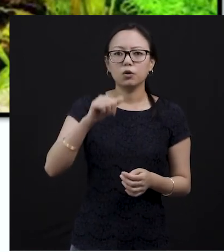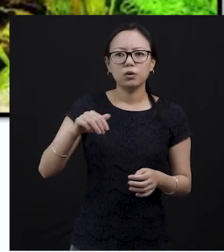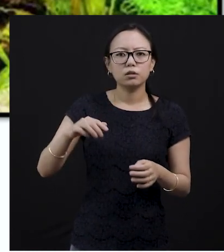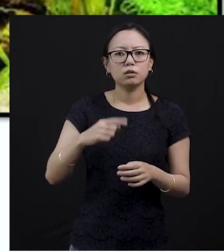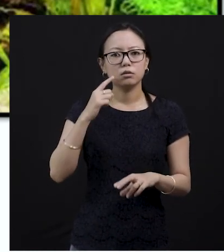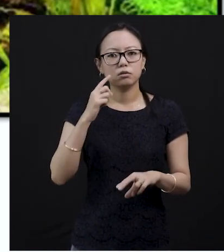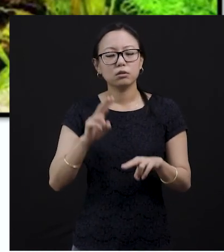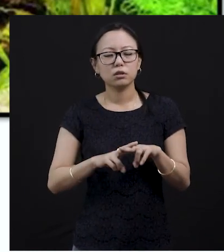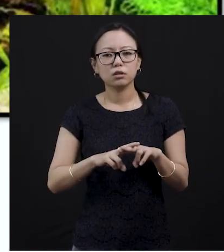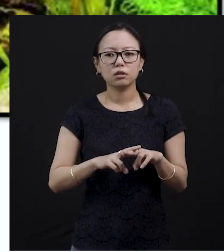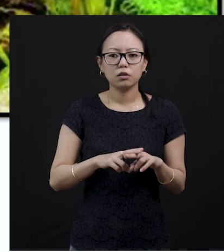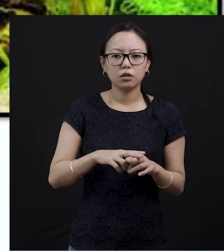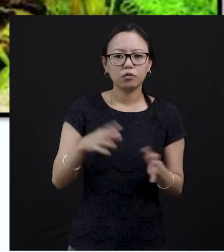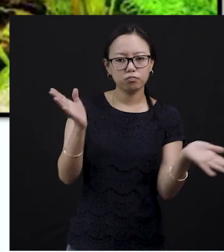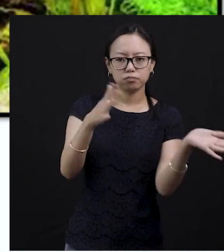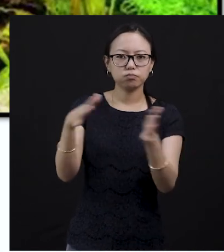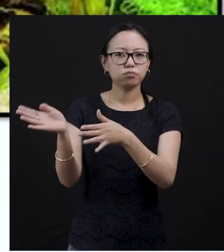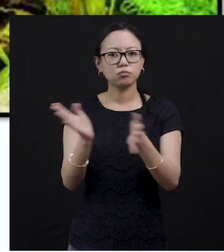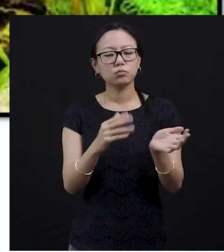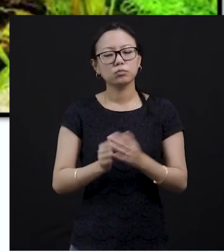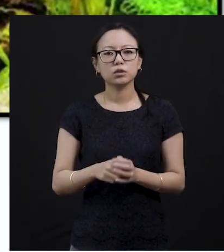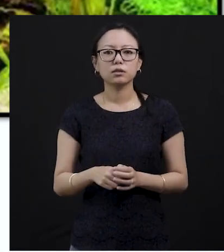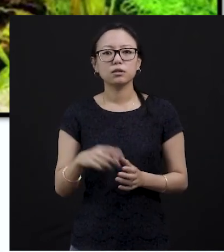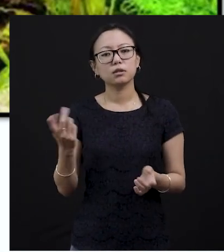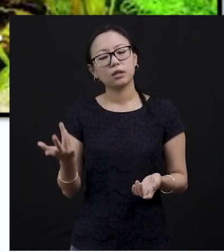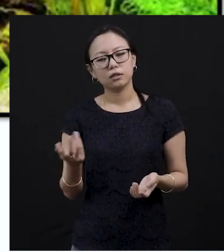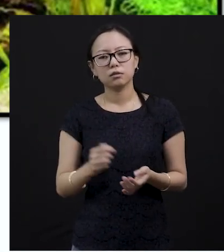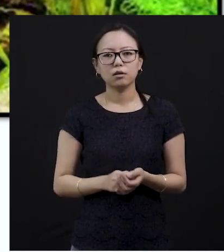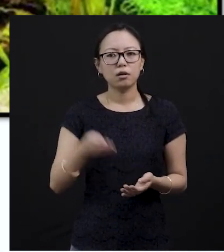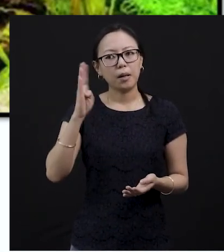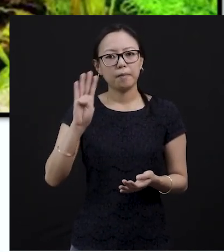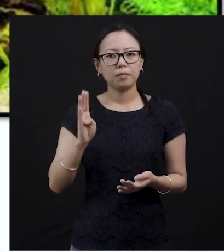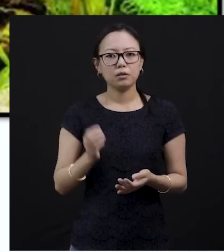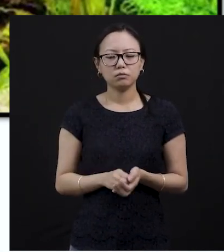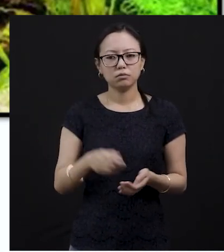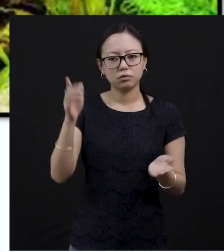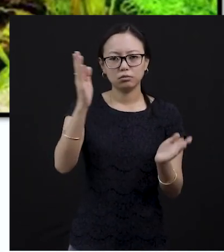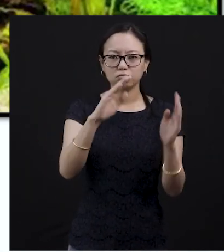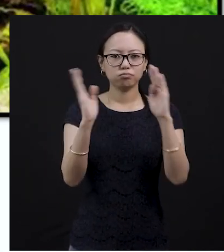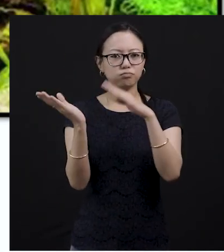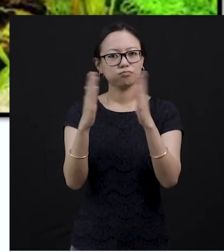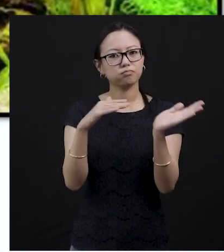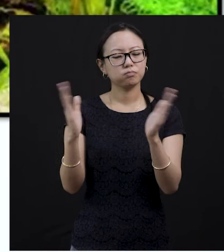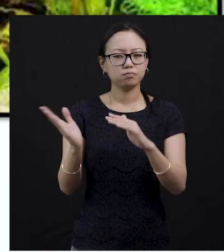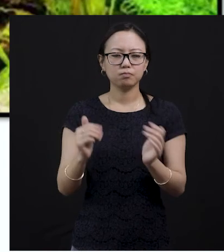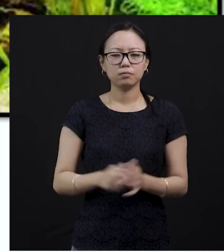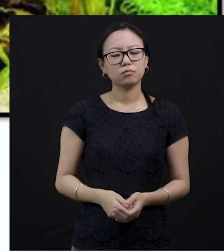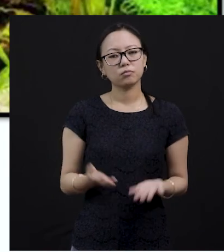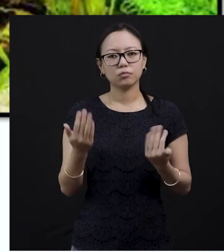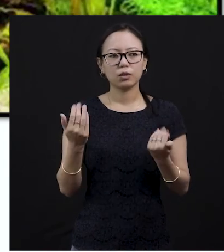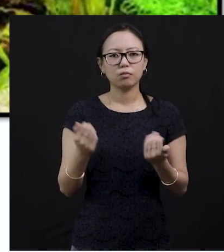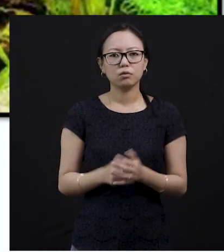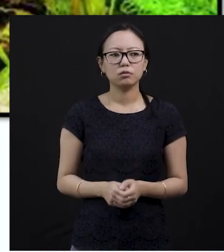have ribbon-like leaves, very flat and flowing, so that they can flow in the direction of the water and that they don't